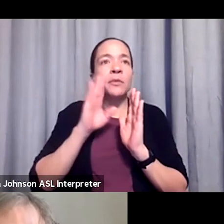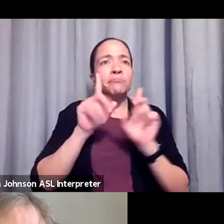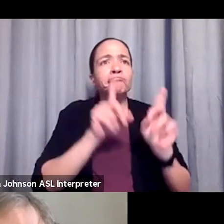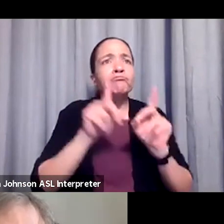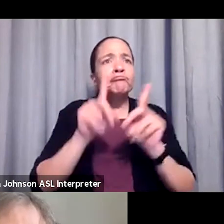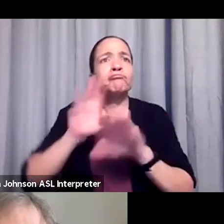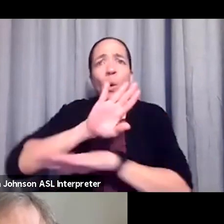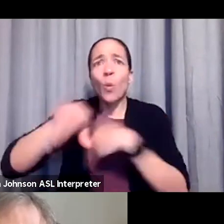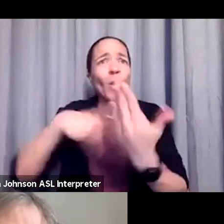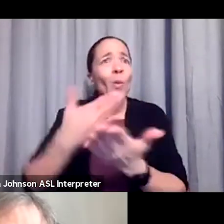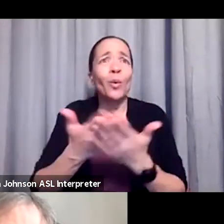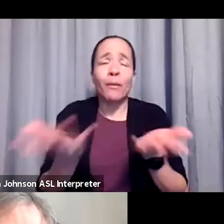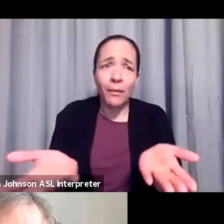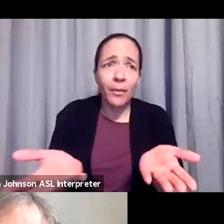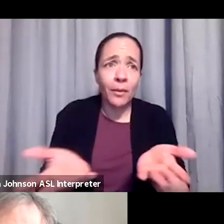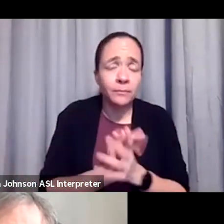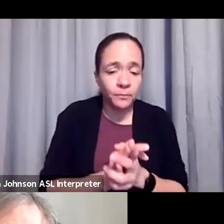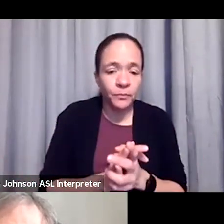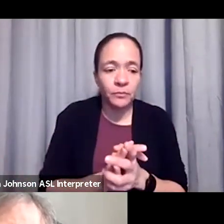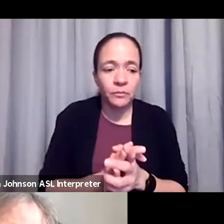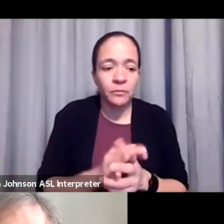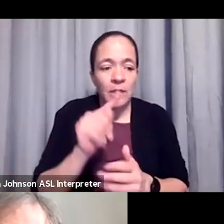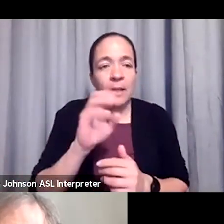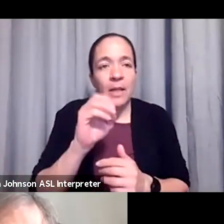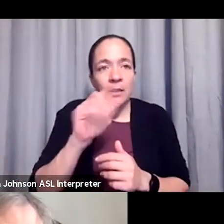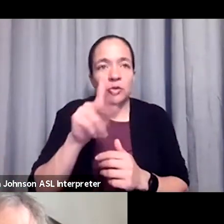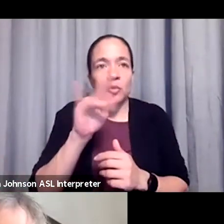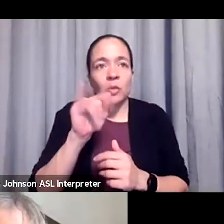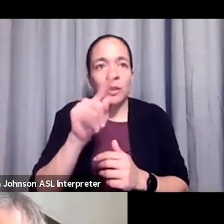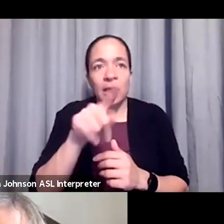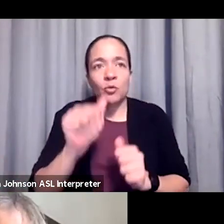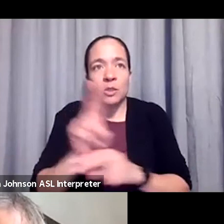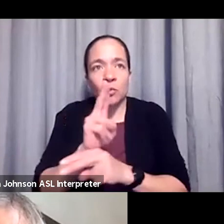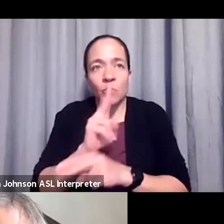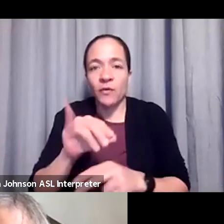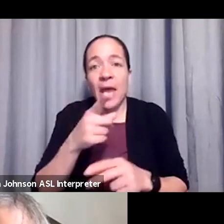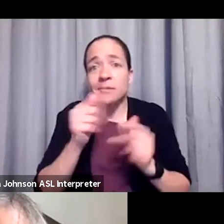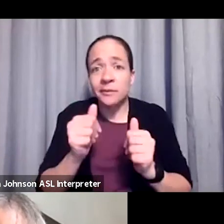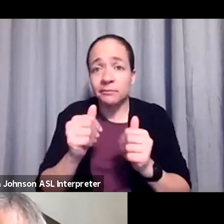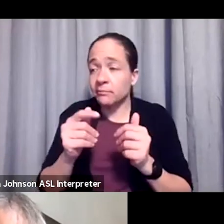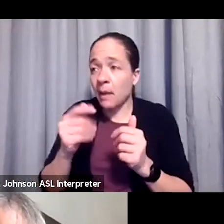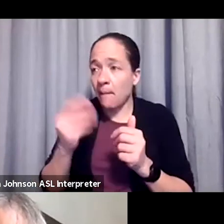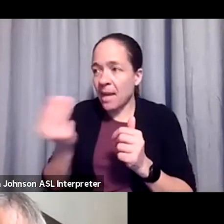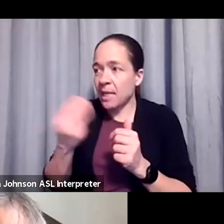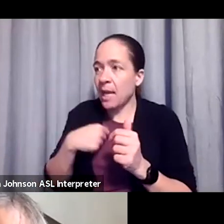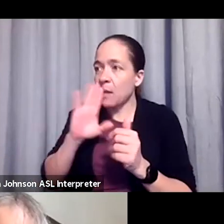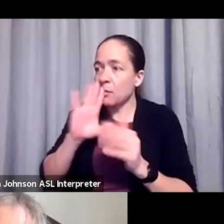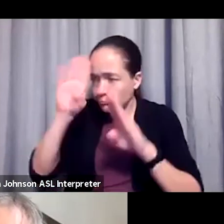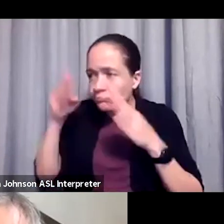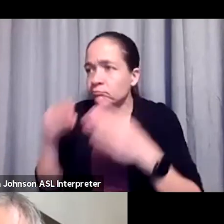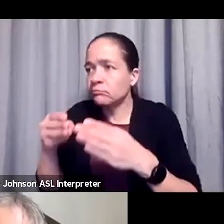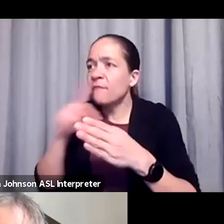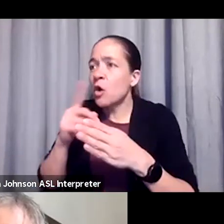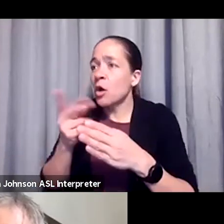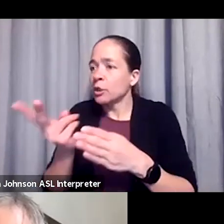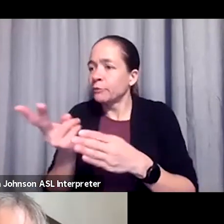them. That's what you can do with this toolkit. Go ahead and say, okay, on Monday, I'm going to talk to these, put out content for these 2, and